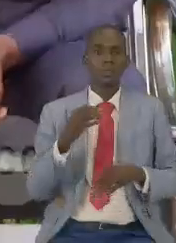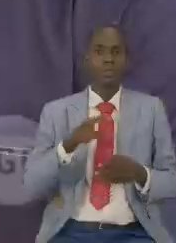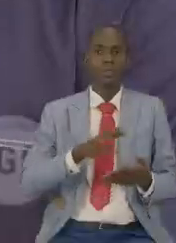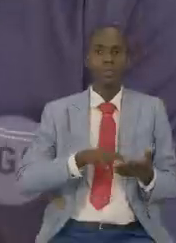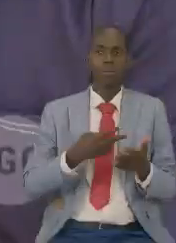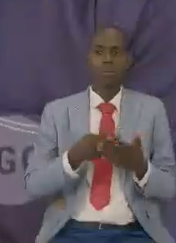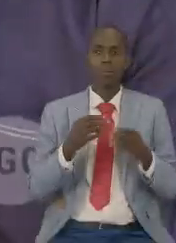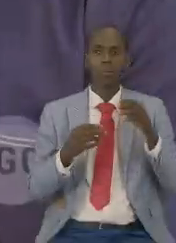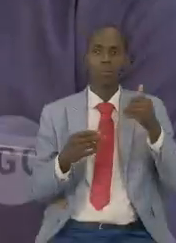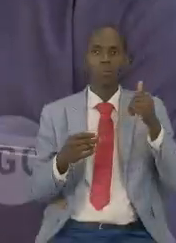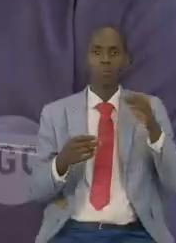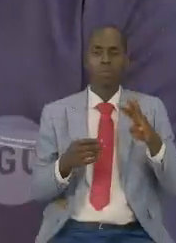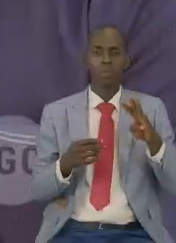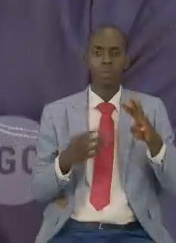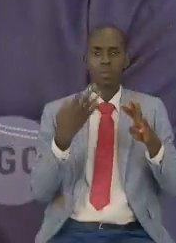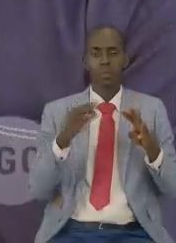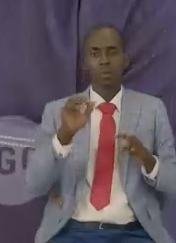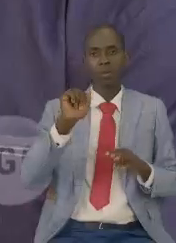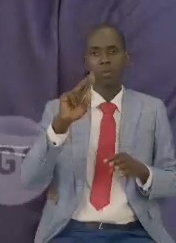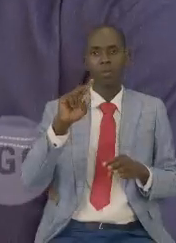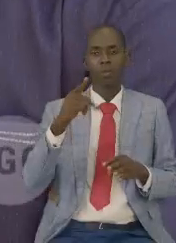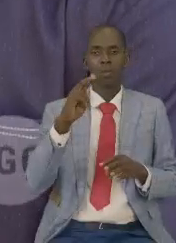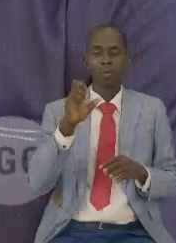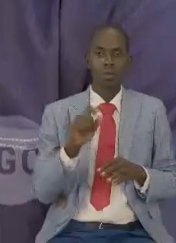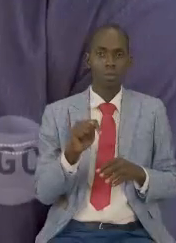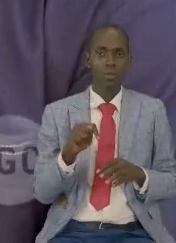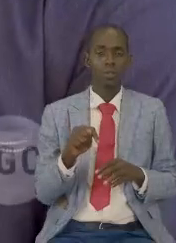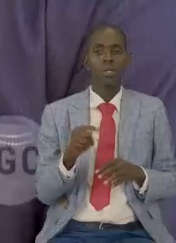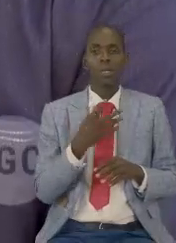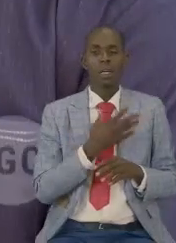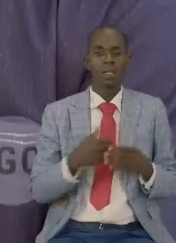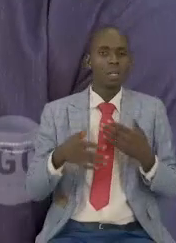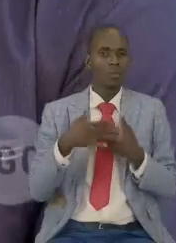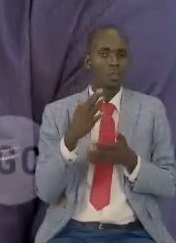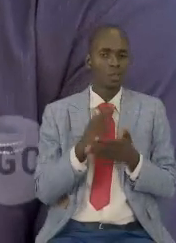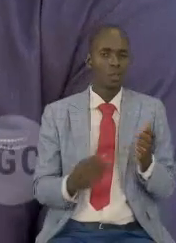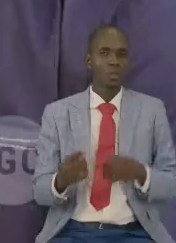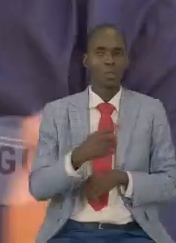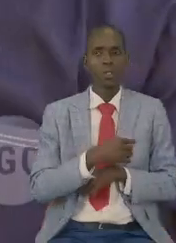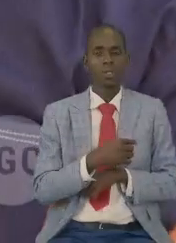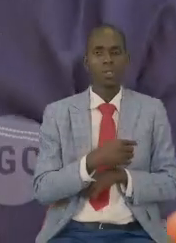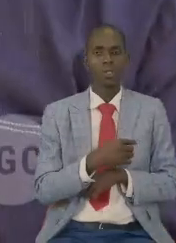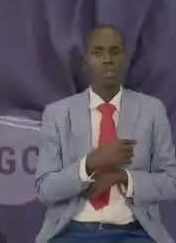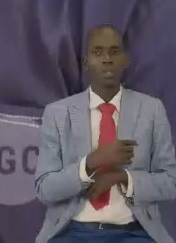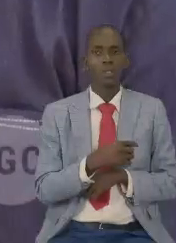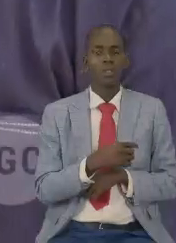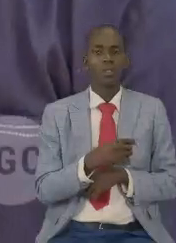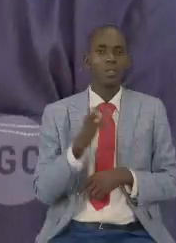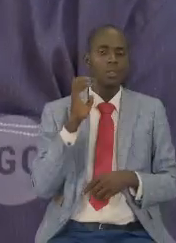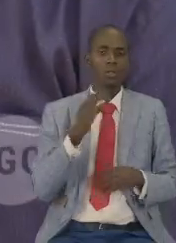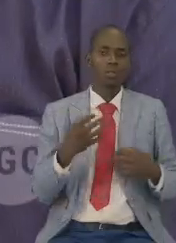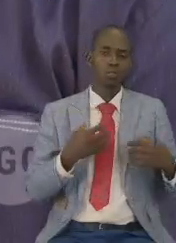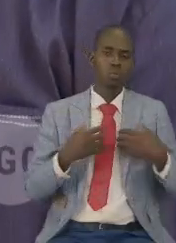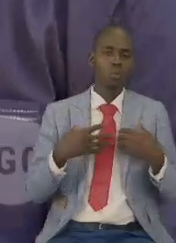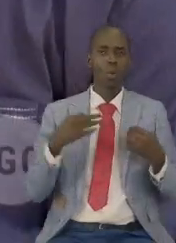And after some days, he complained of pains. And we rushed him to the hospital,